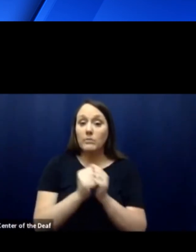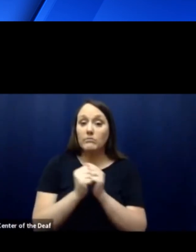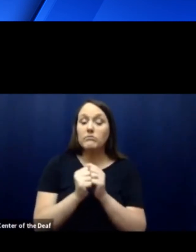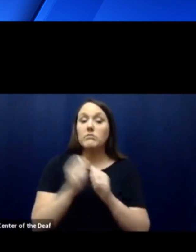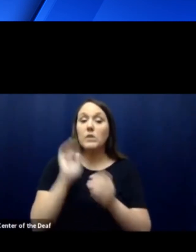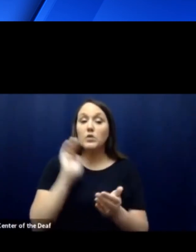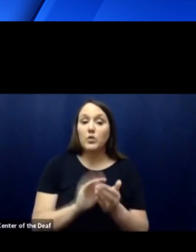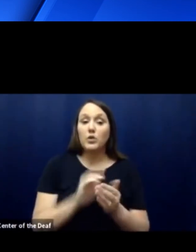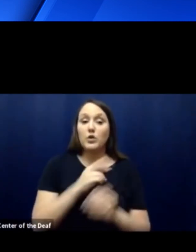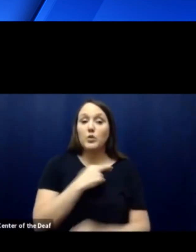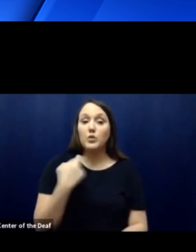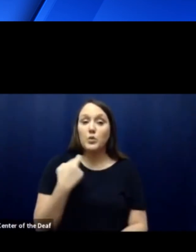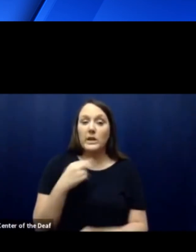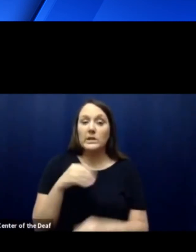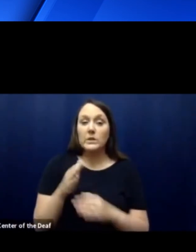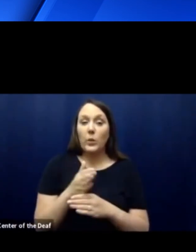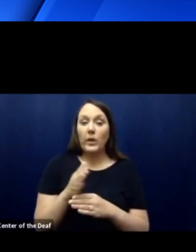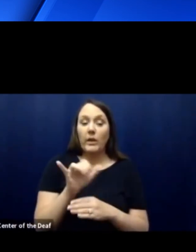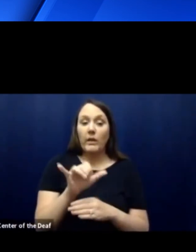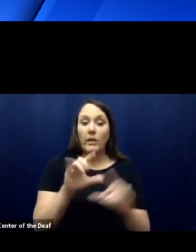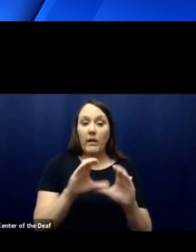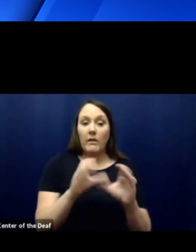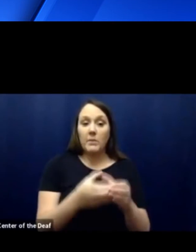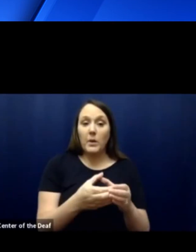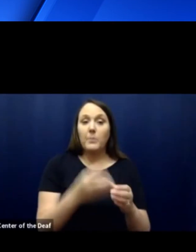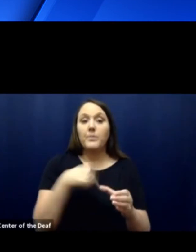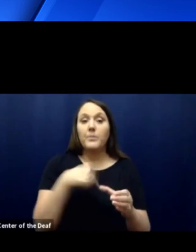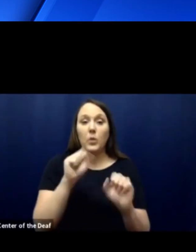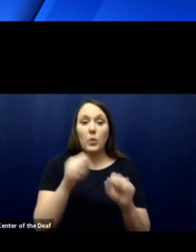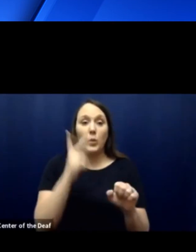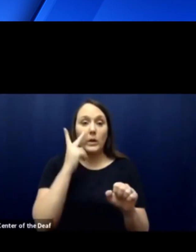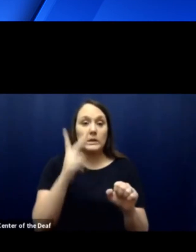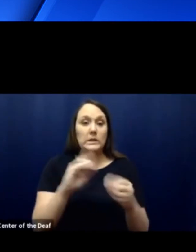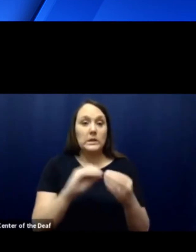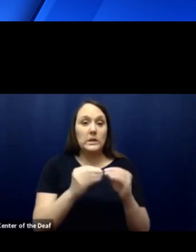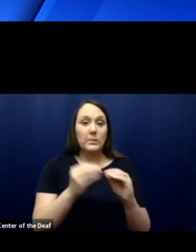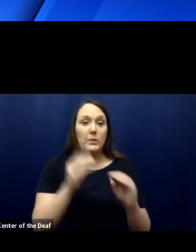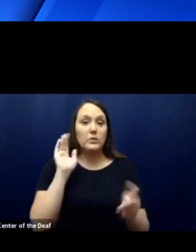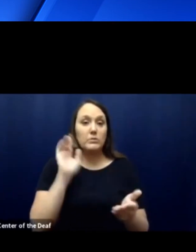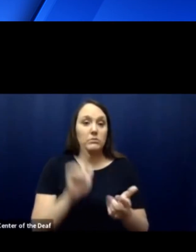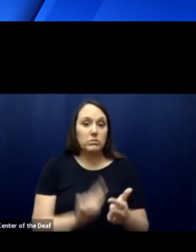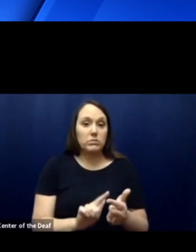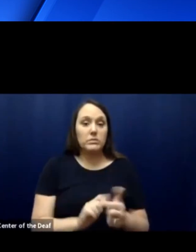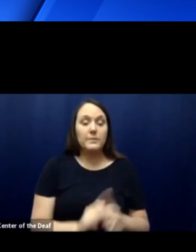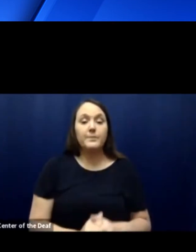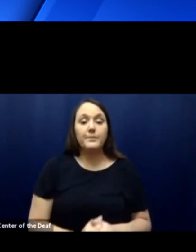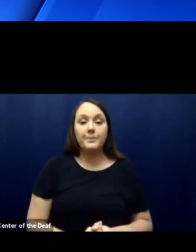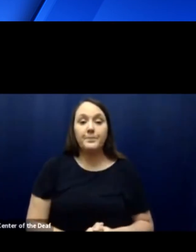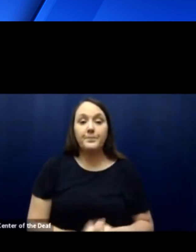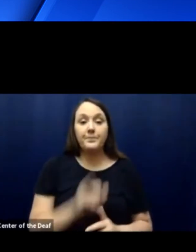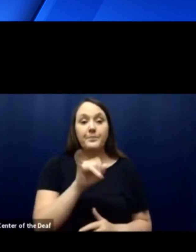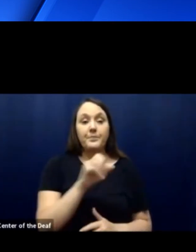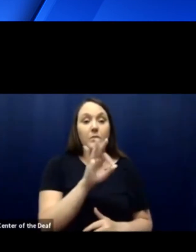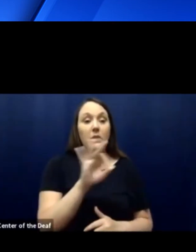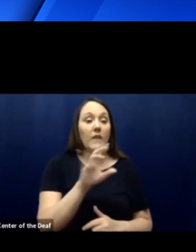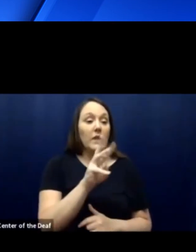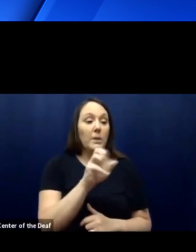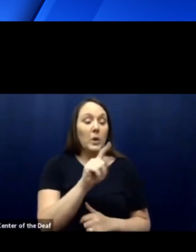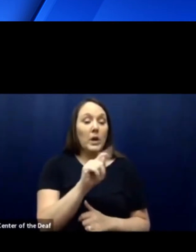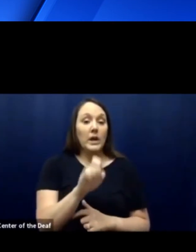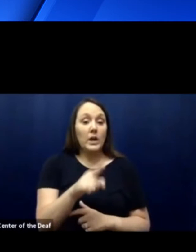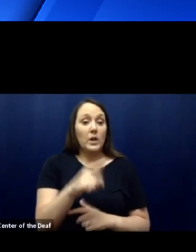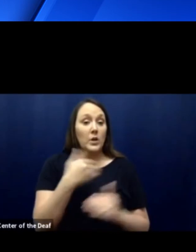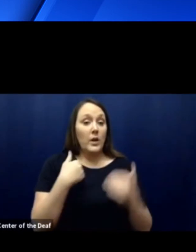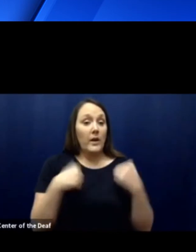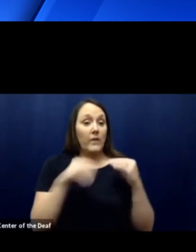reduce risk within those populations so that we can see those numbers flatten out as well. From Jeff with WATE, do you have any